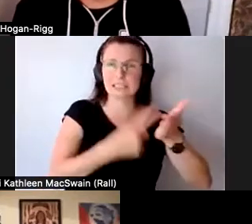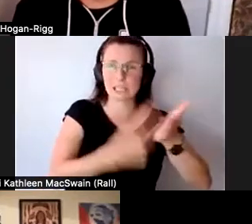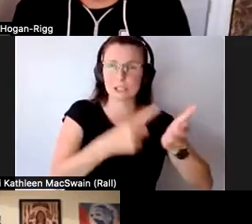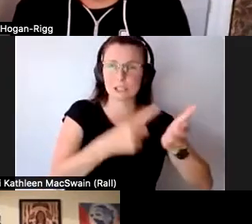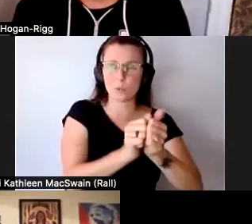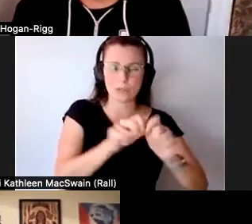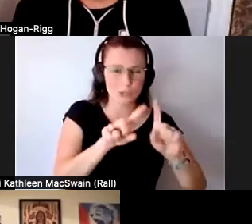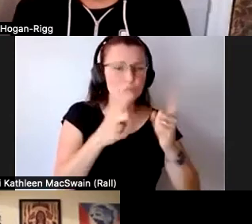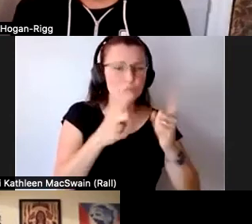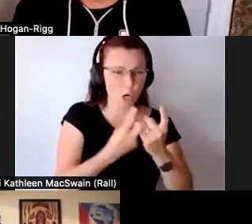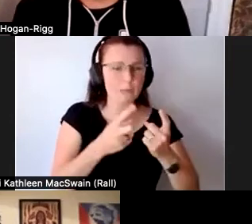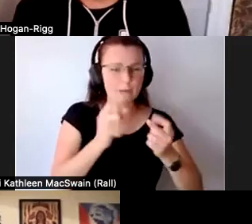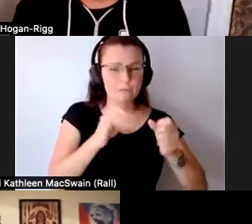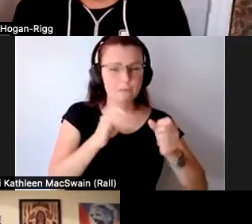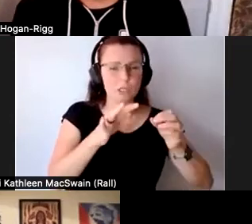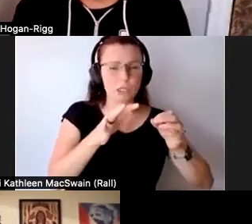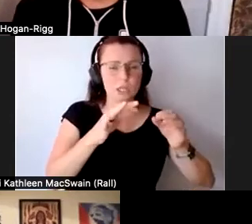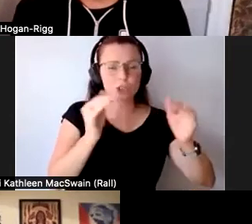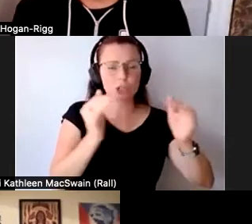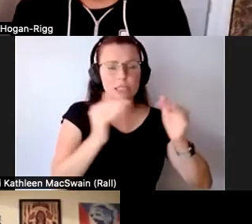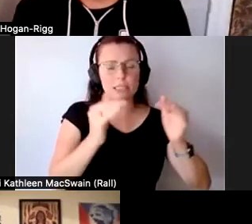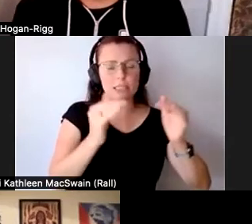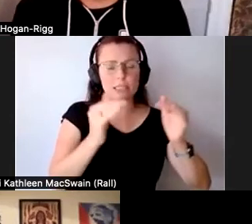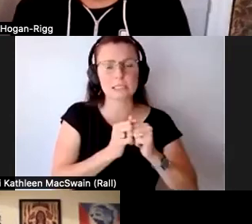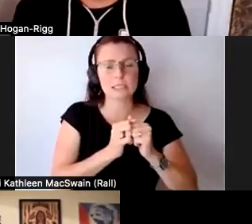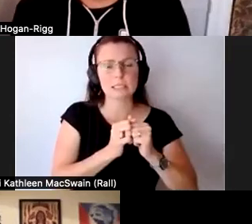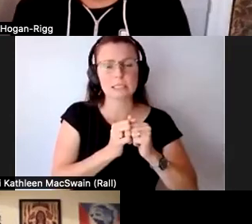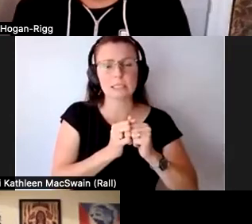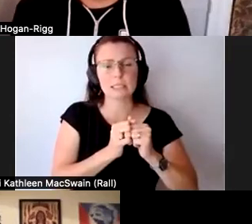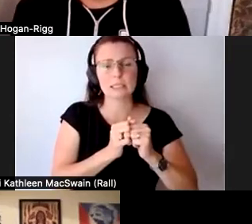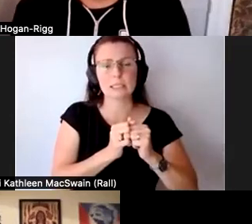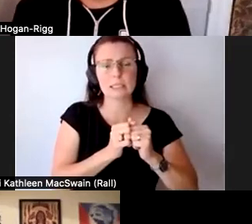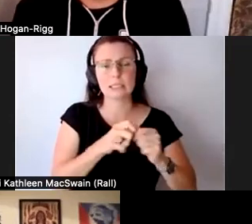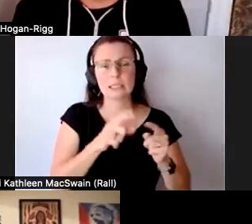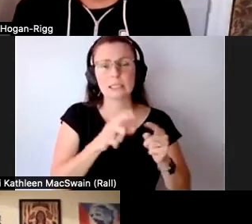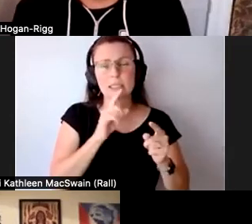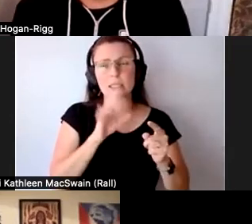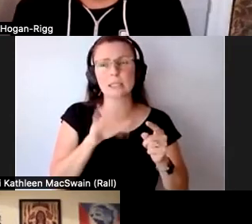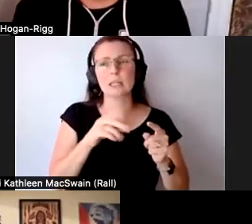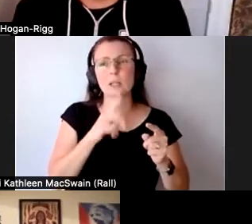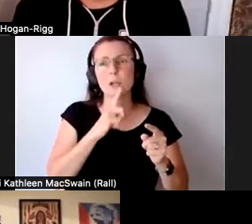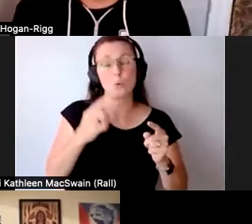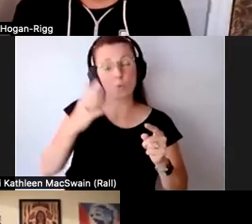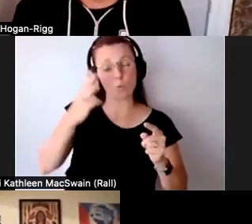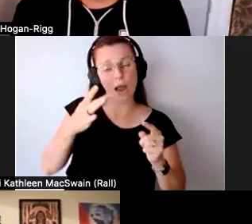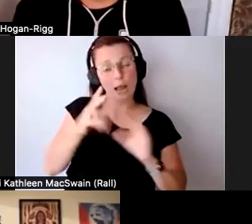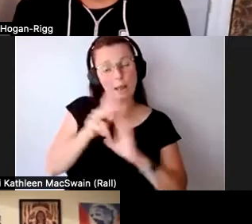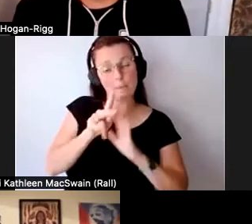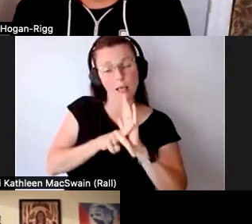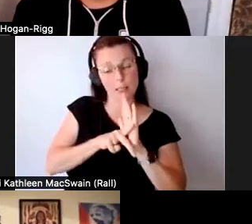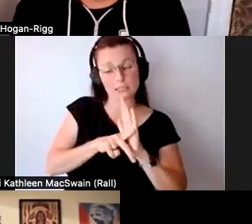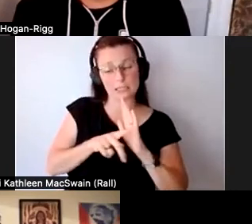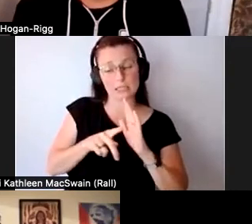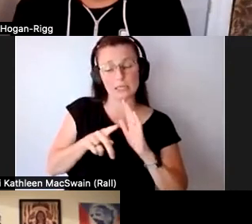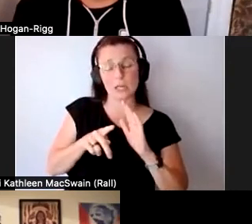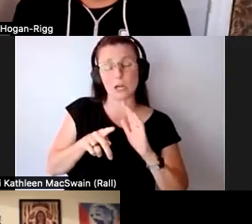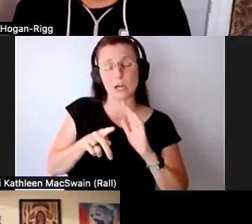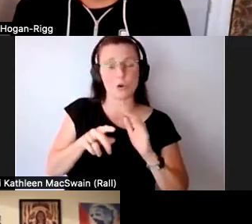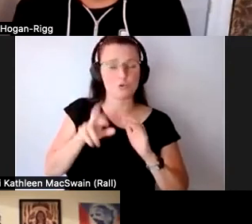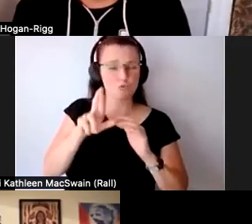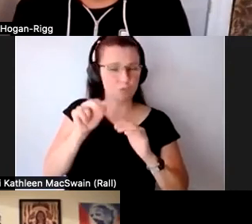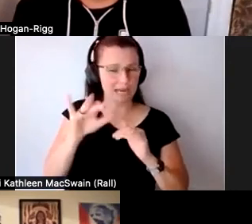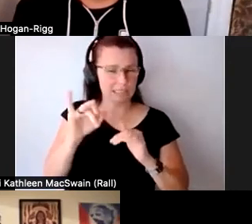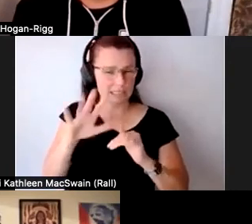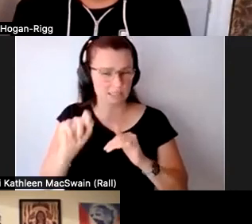this policy and actually asking the question, why would a policy, a racist policy from the 80s, the Krakow statute, be used